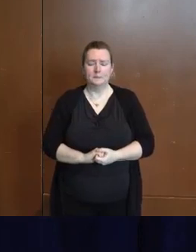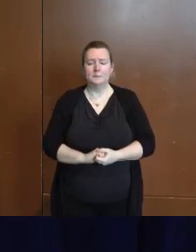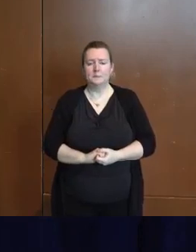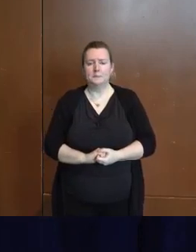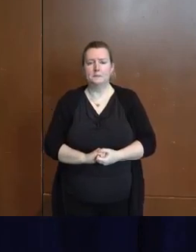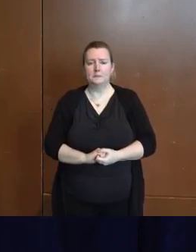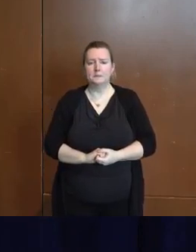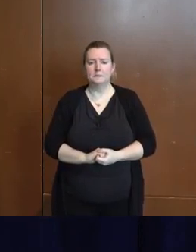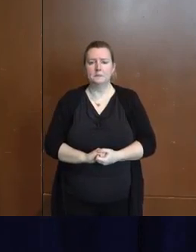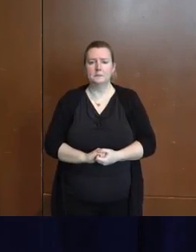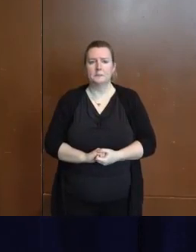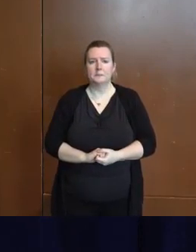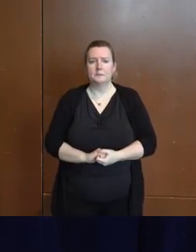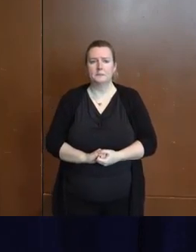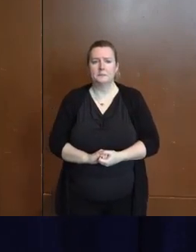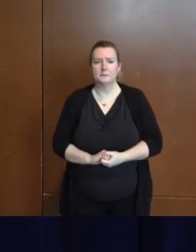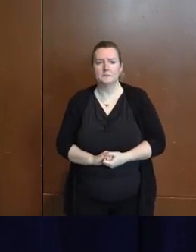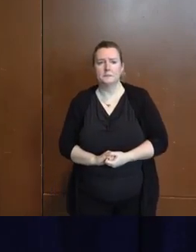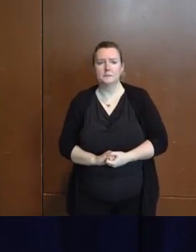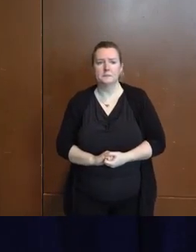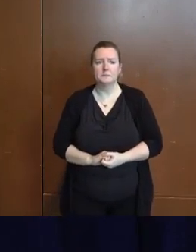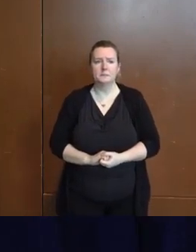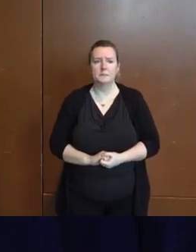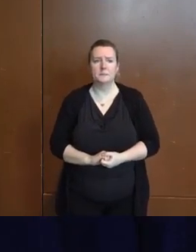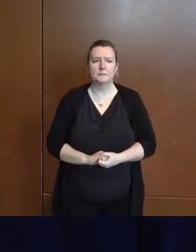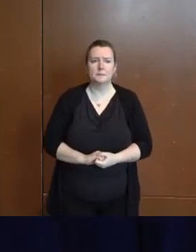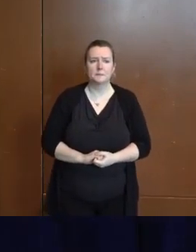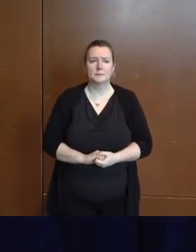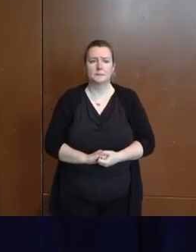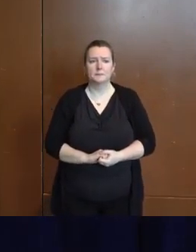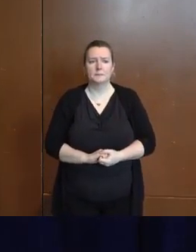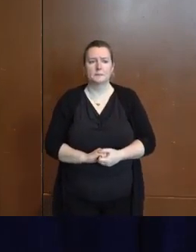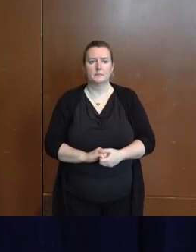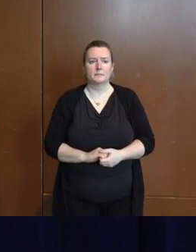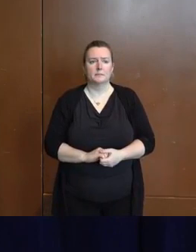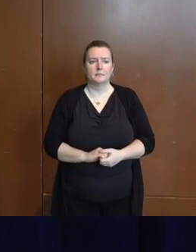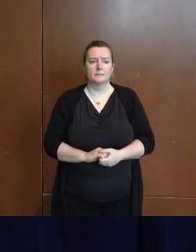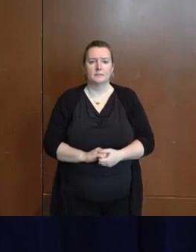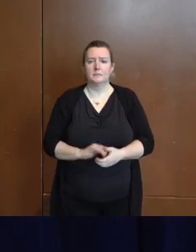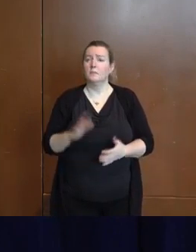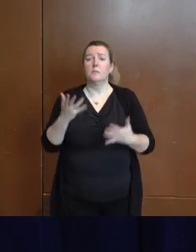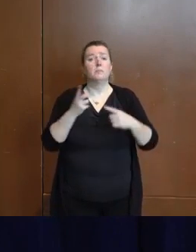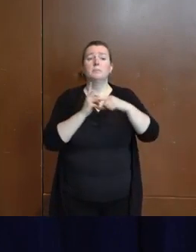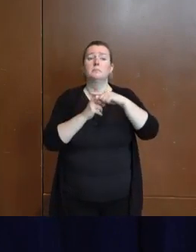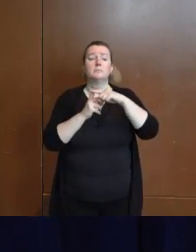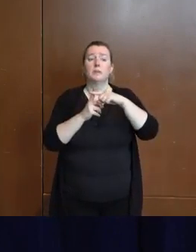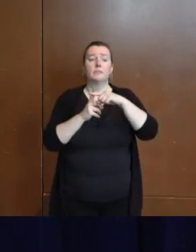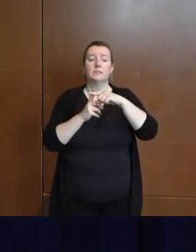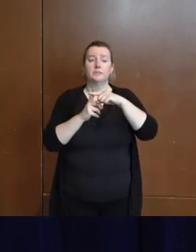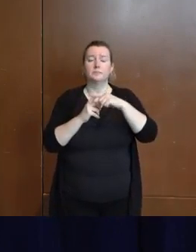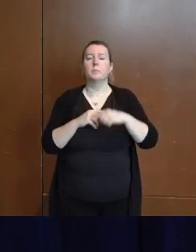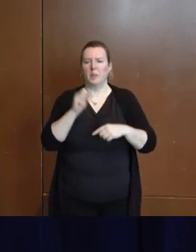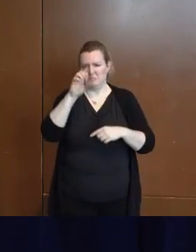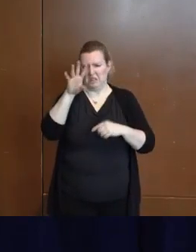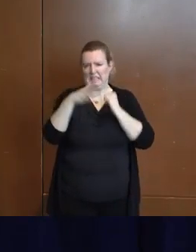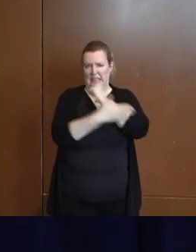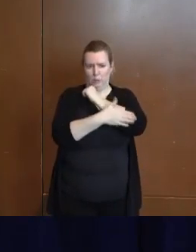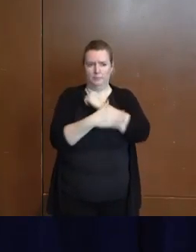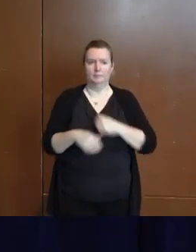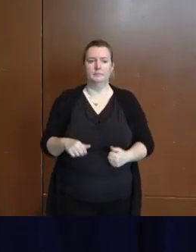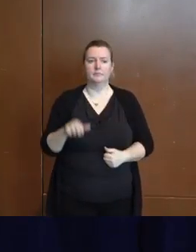Of the breakdown of the new cases, Atlantic County saw 2. Bergen,